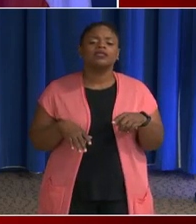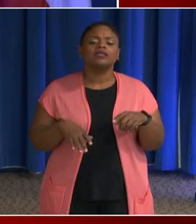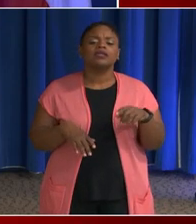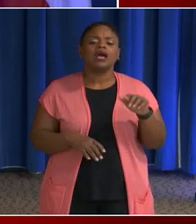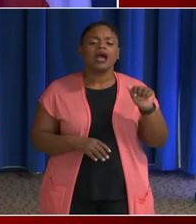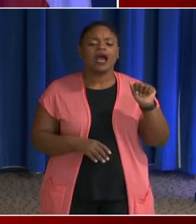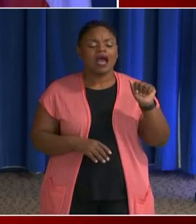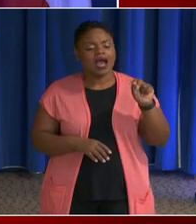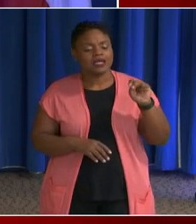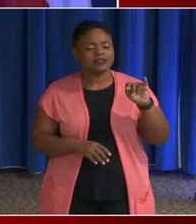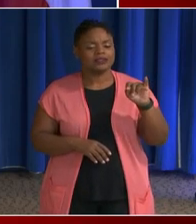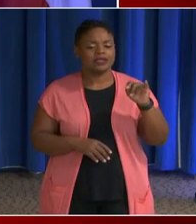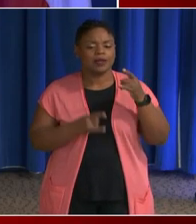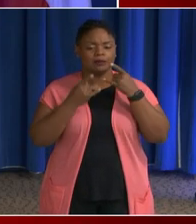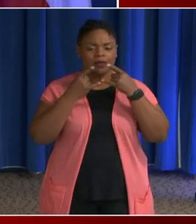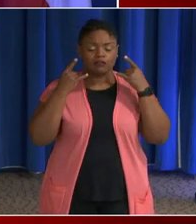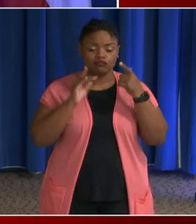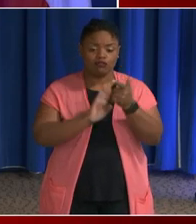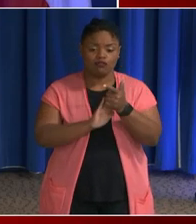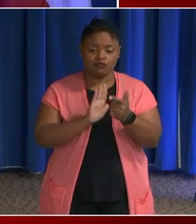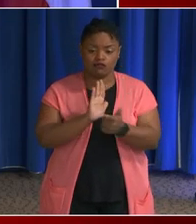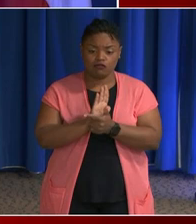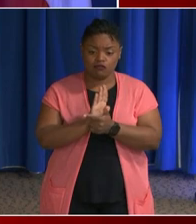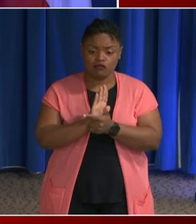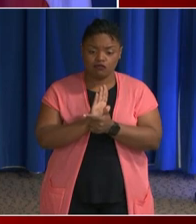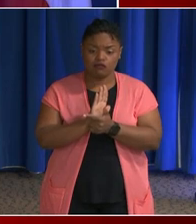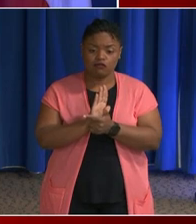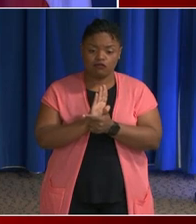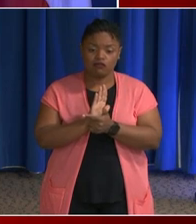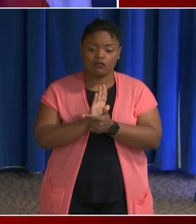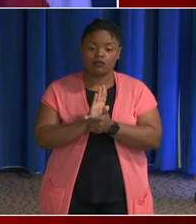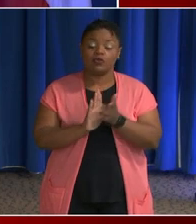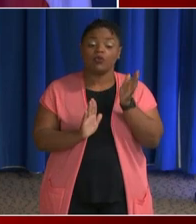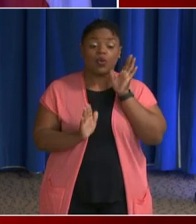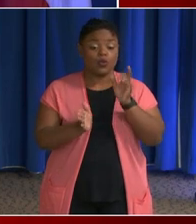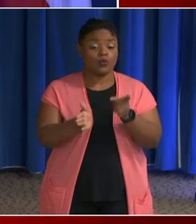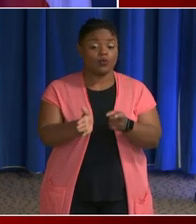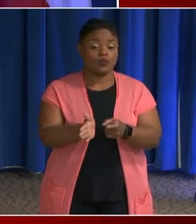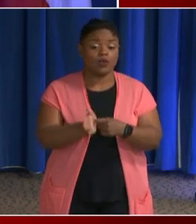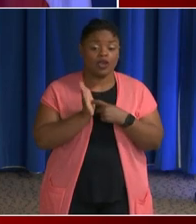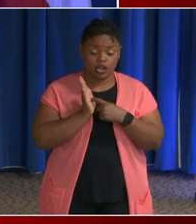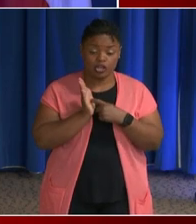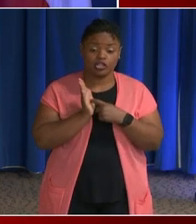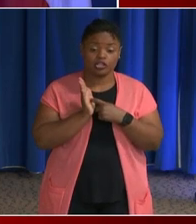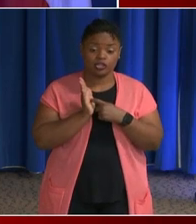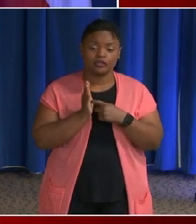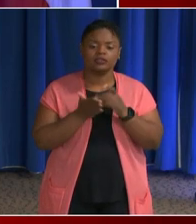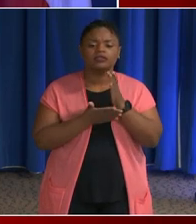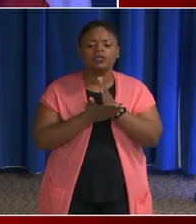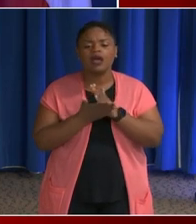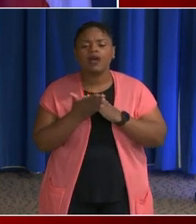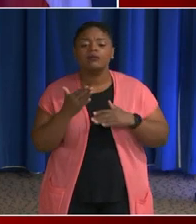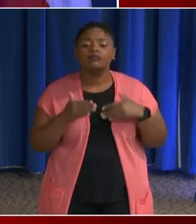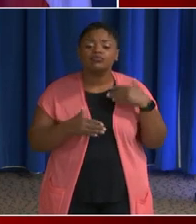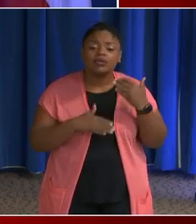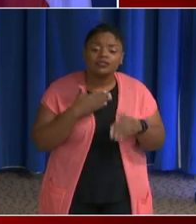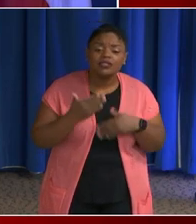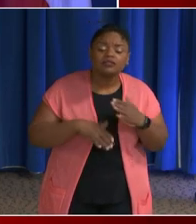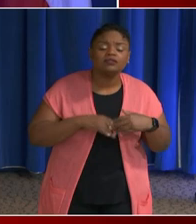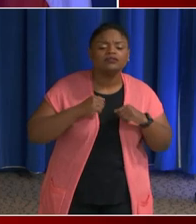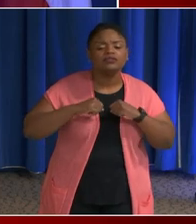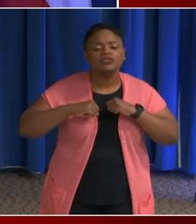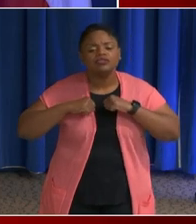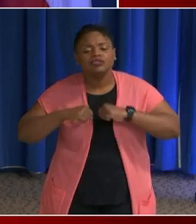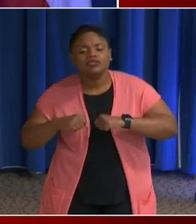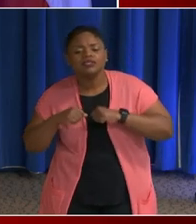that is currently in the code. The bill would require certain procedural safeguards where there